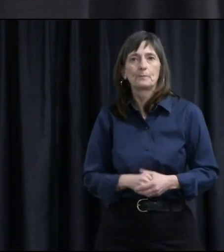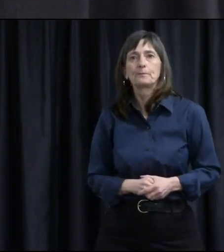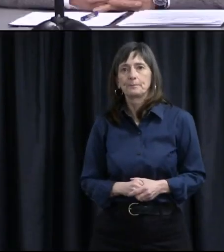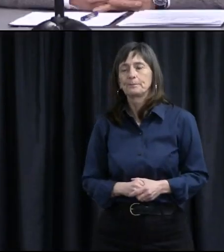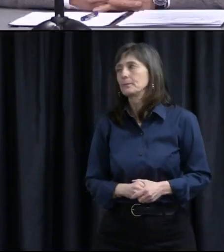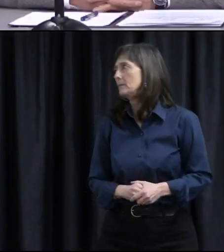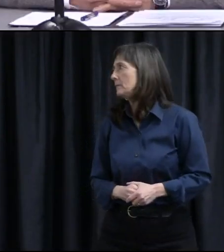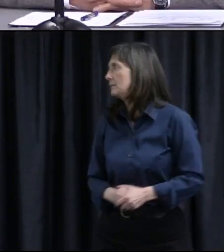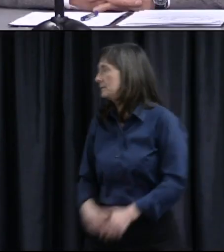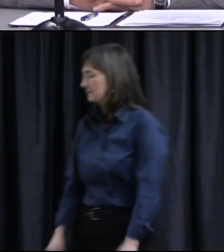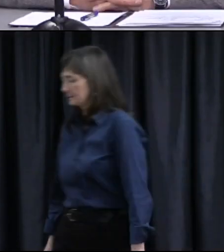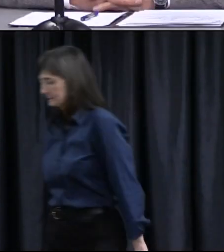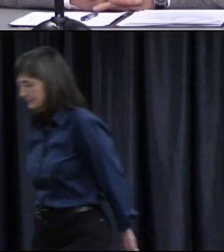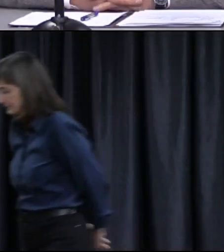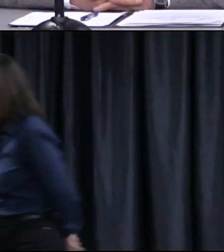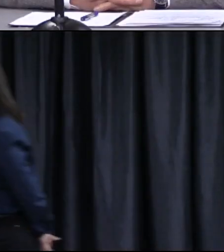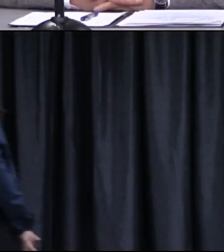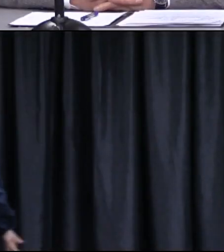Thank you.